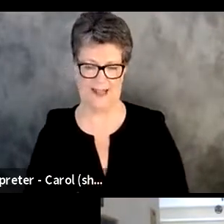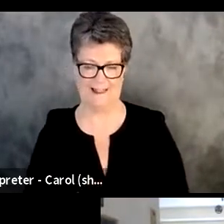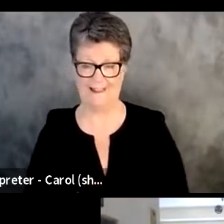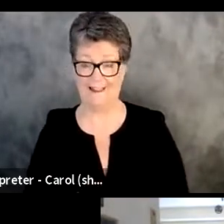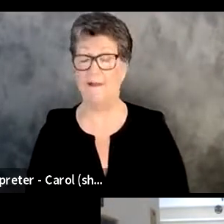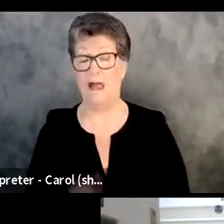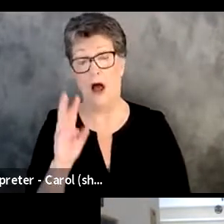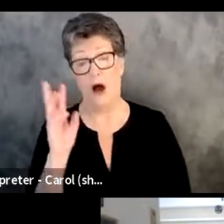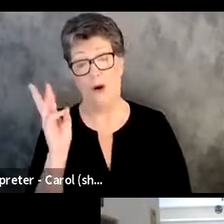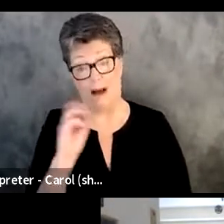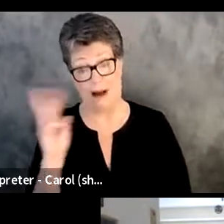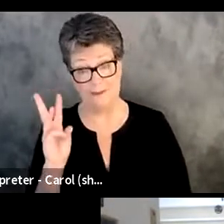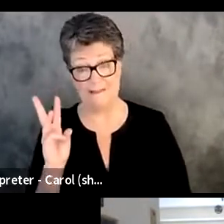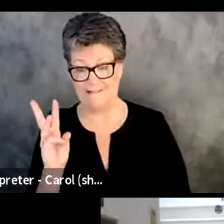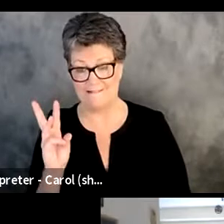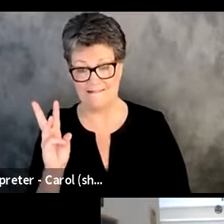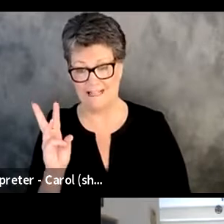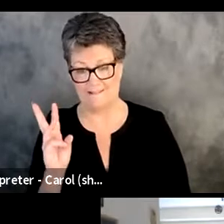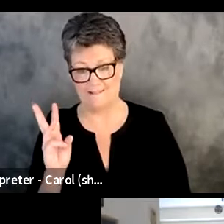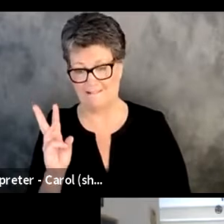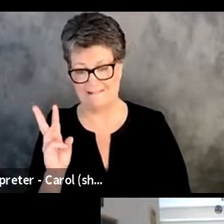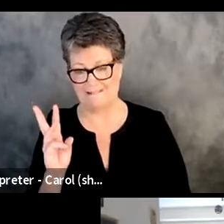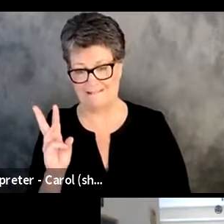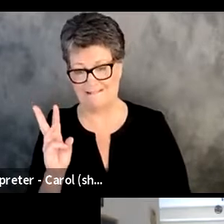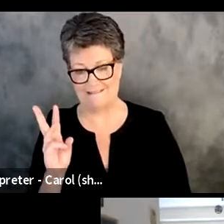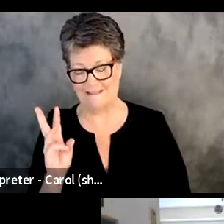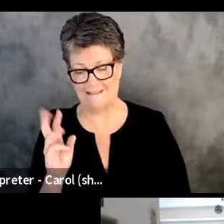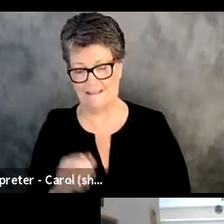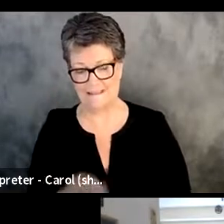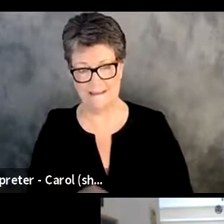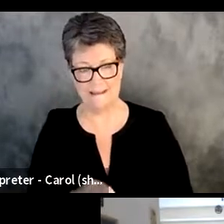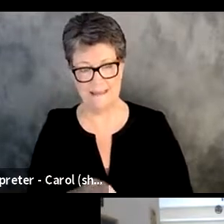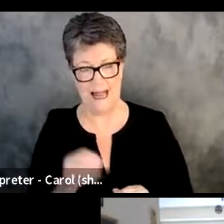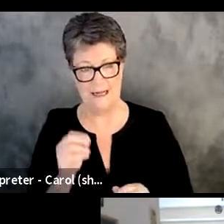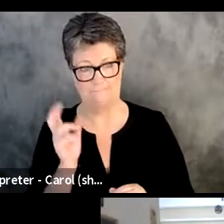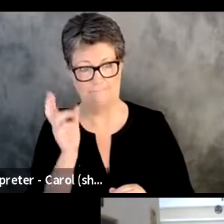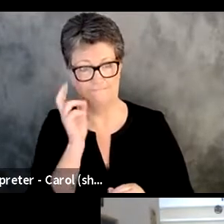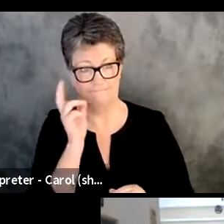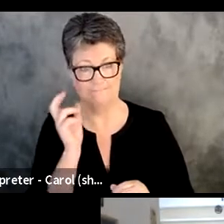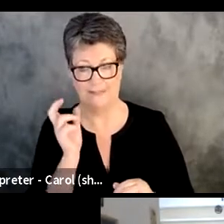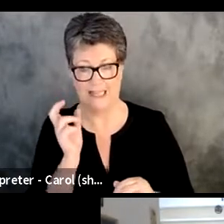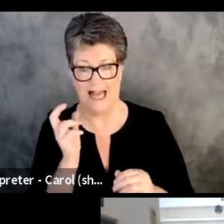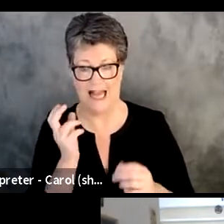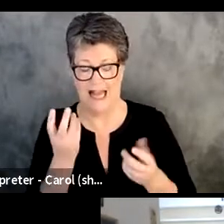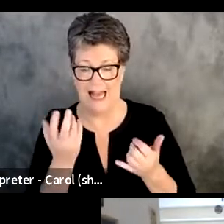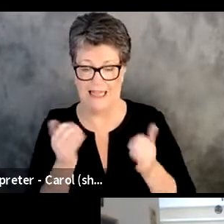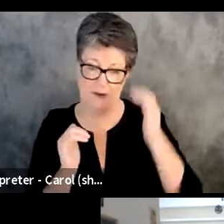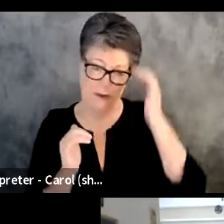Wow. I did not let my interview end, but I still don't let this interview end.